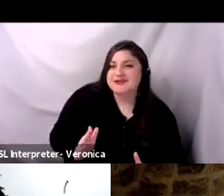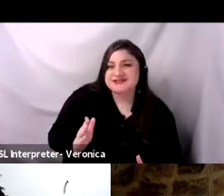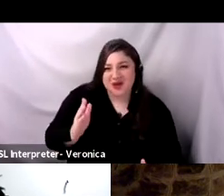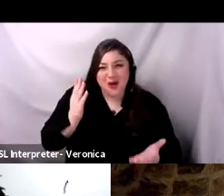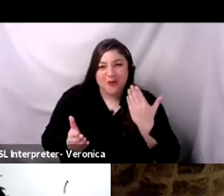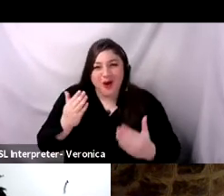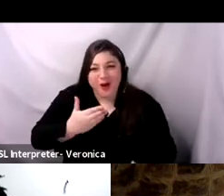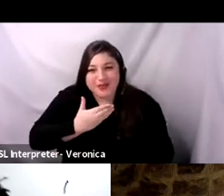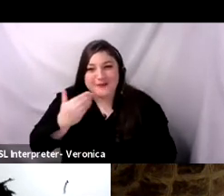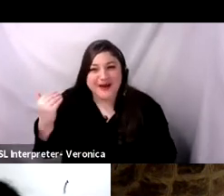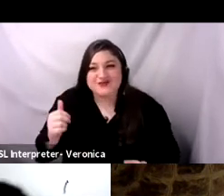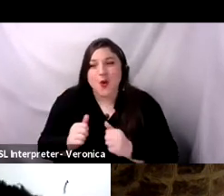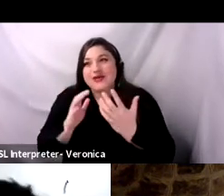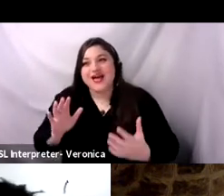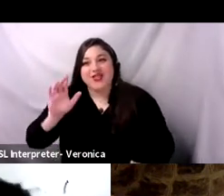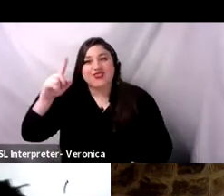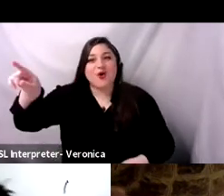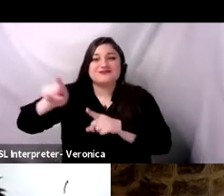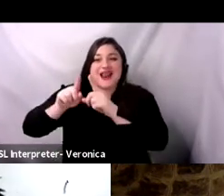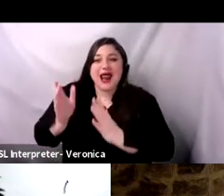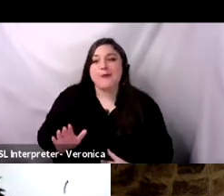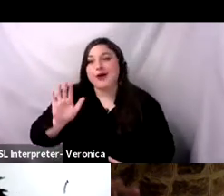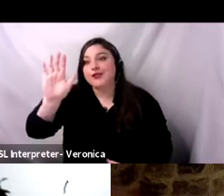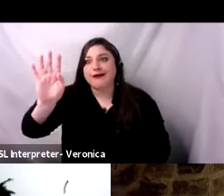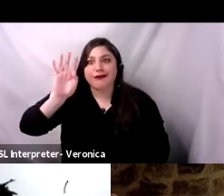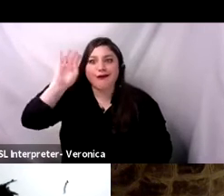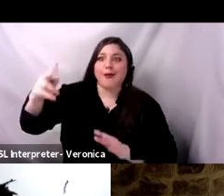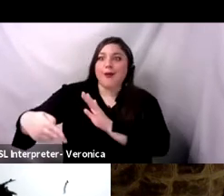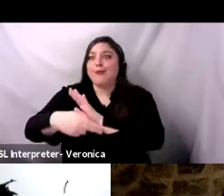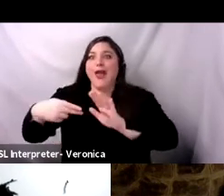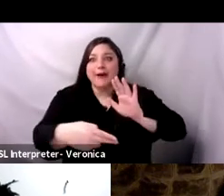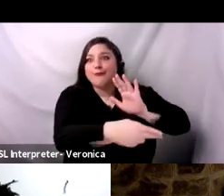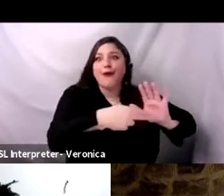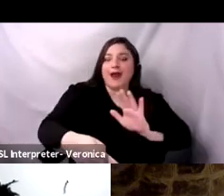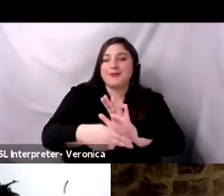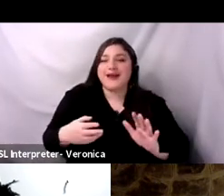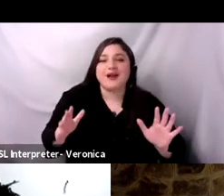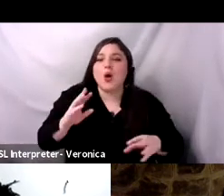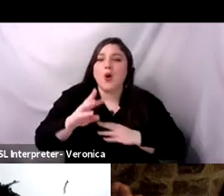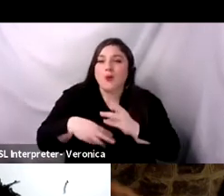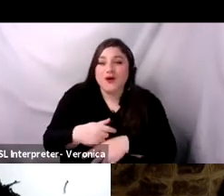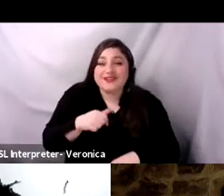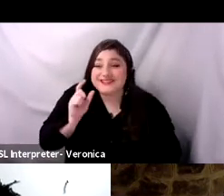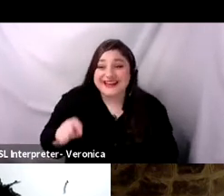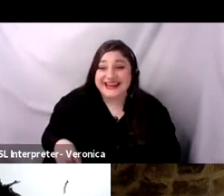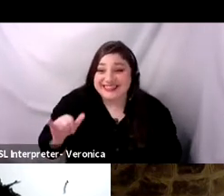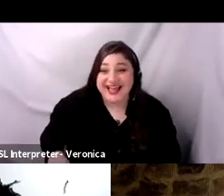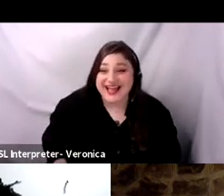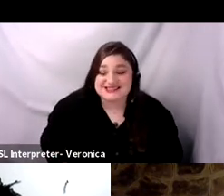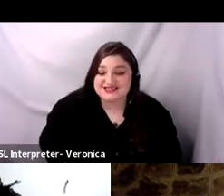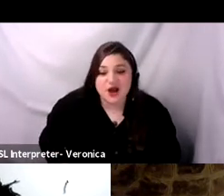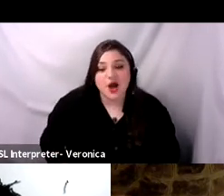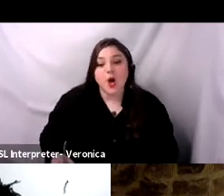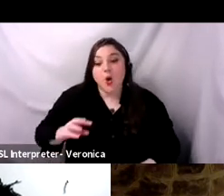world doesn't need, to be honest with you. So no, the world will be better off with a reduction in